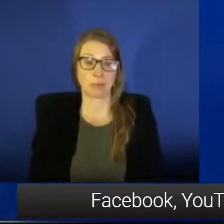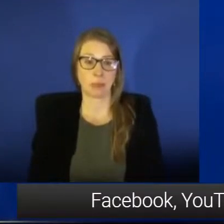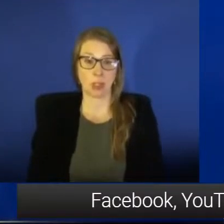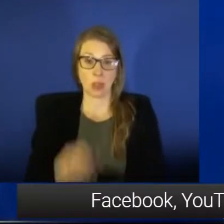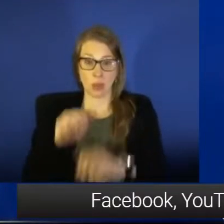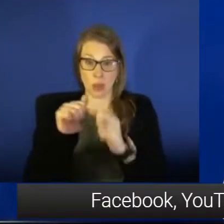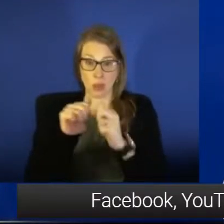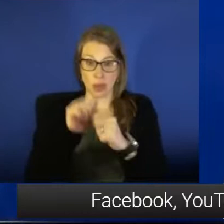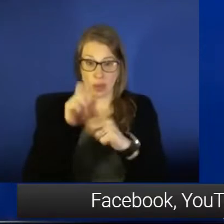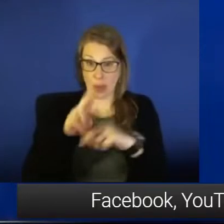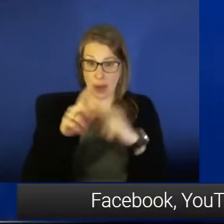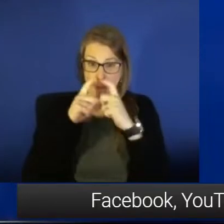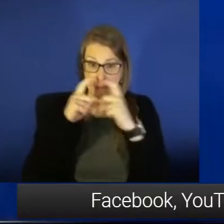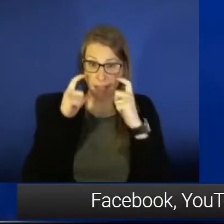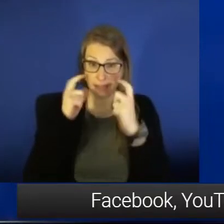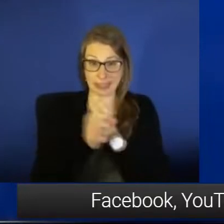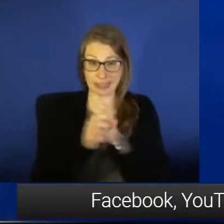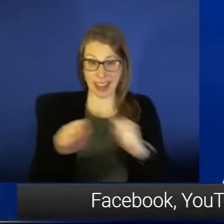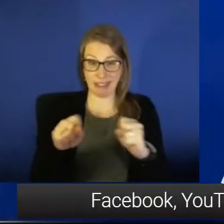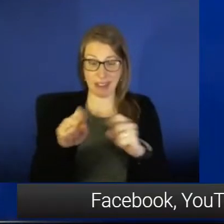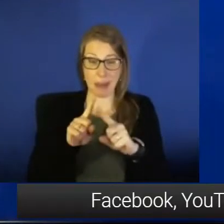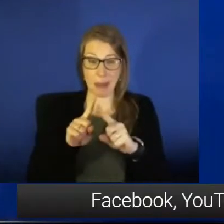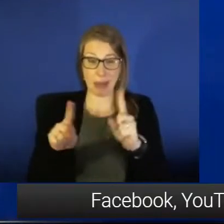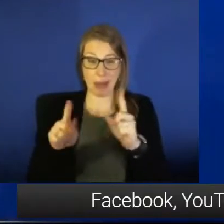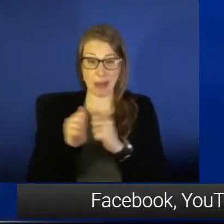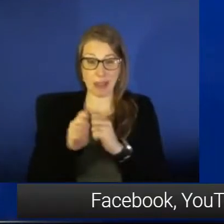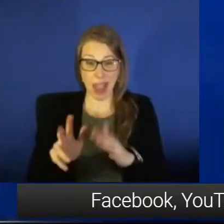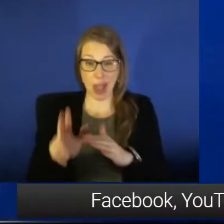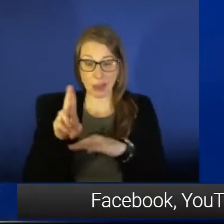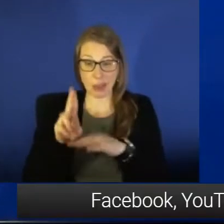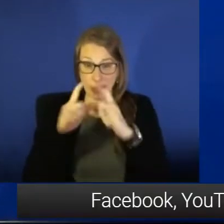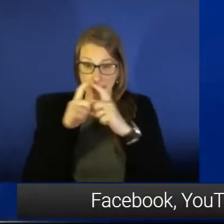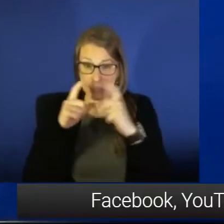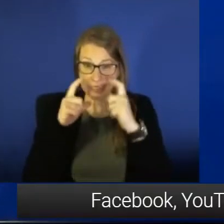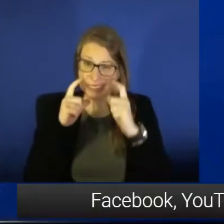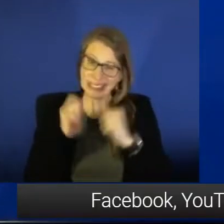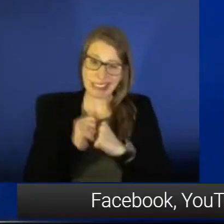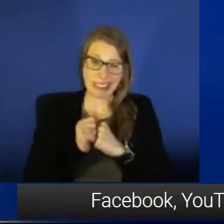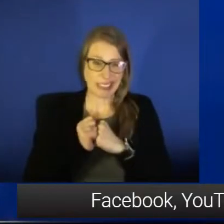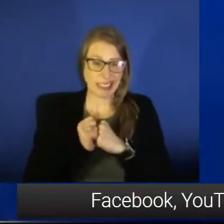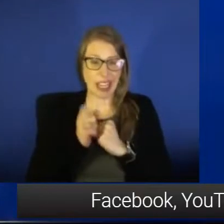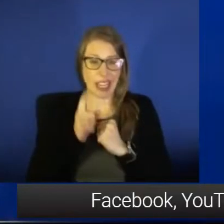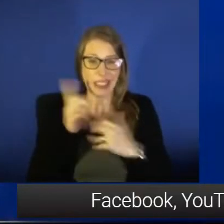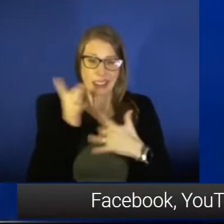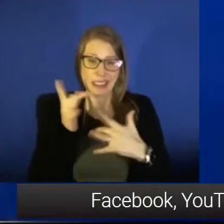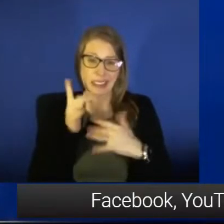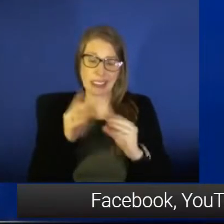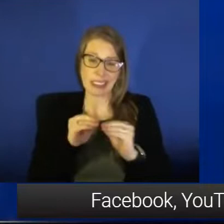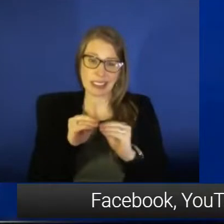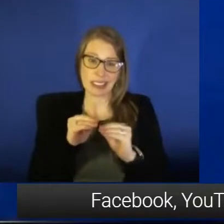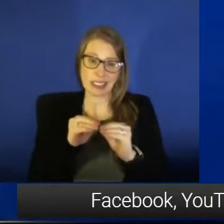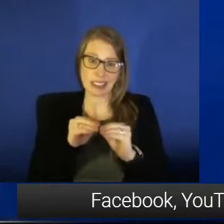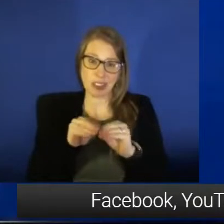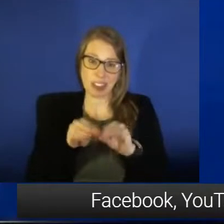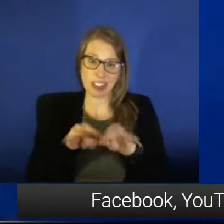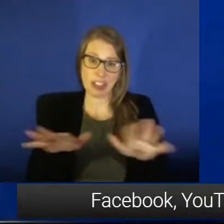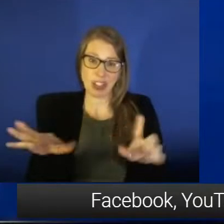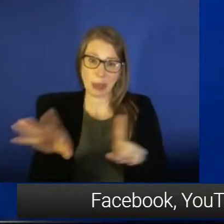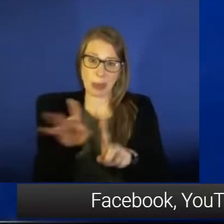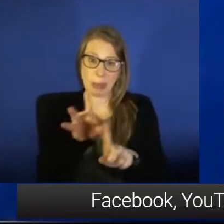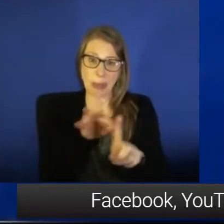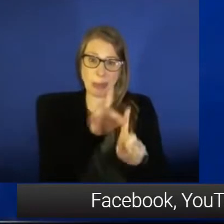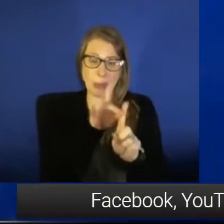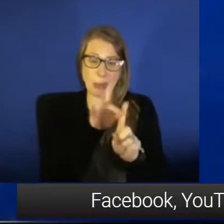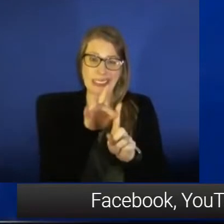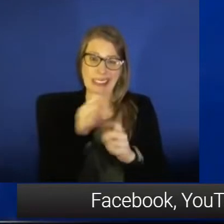take the masks off, when there's a high level of disease transmission, I think we're just have to wait and see how that goes. To your point about schools, et cetera,